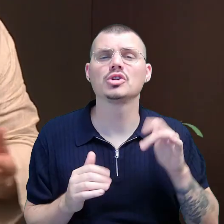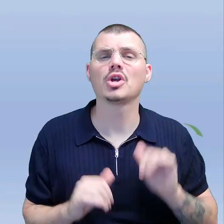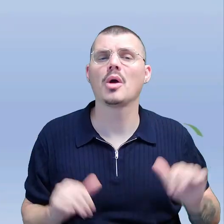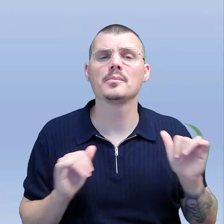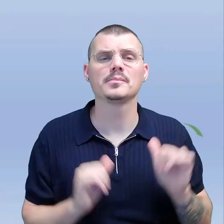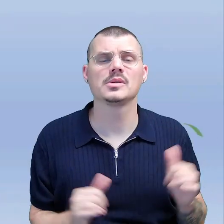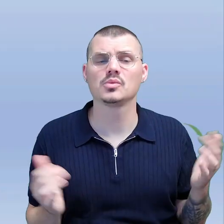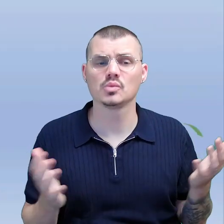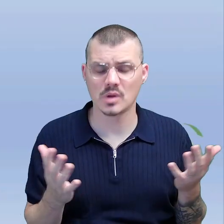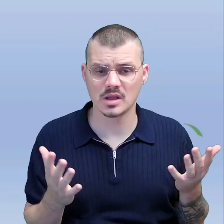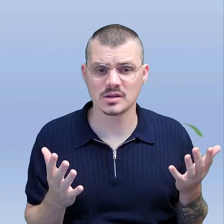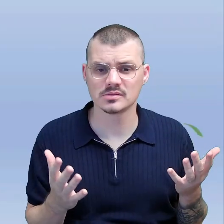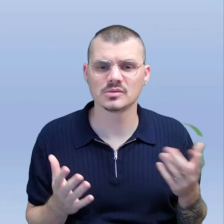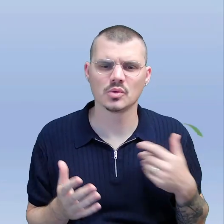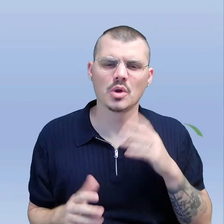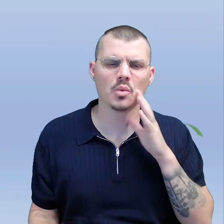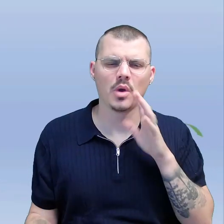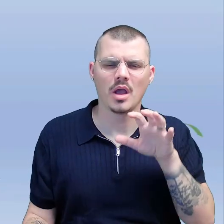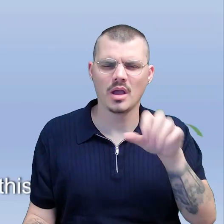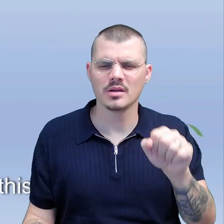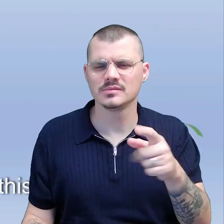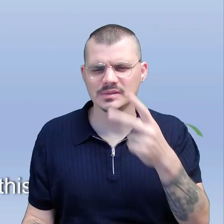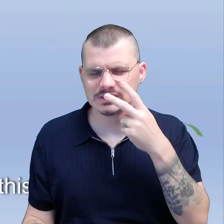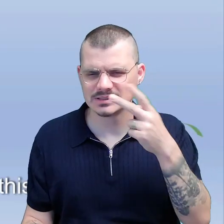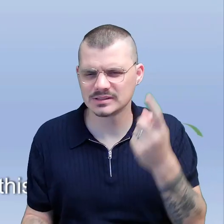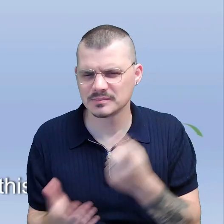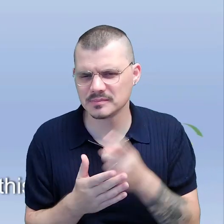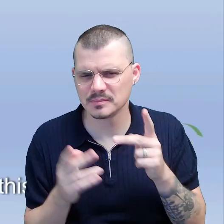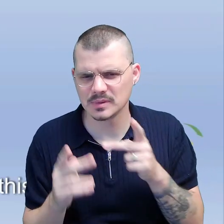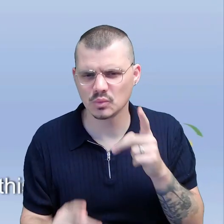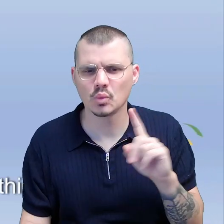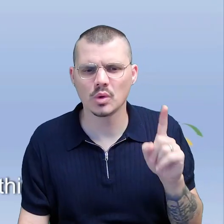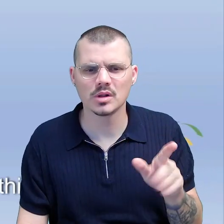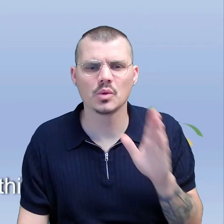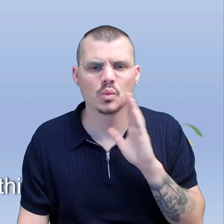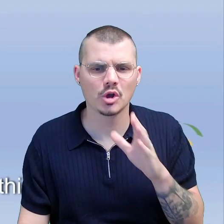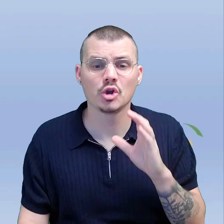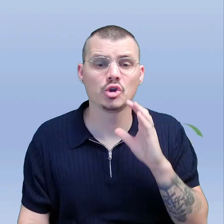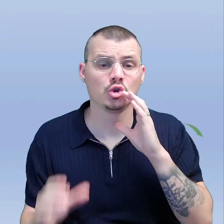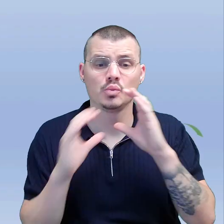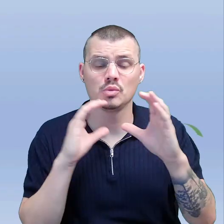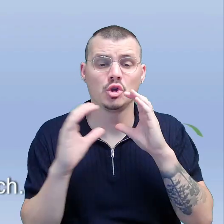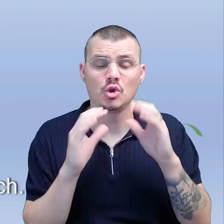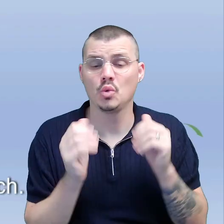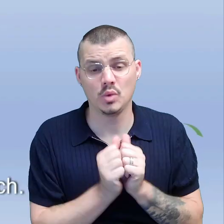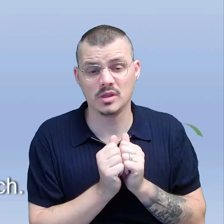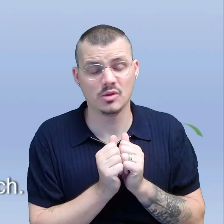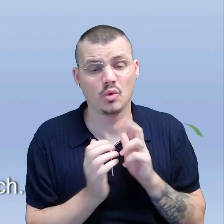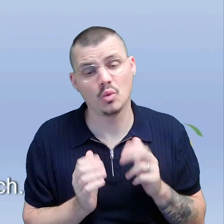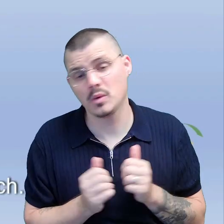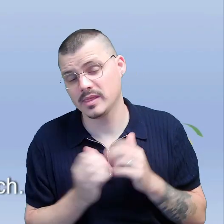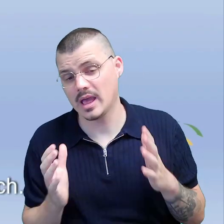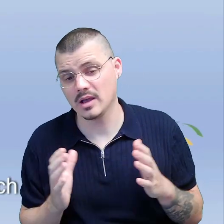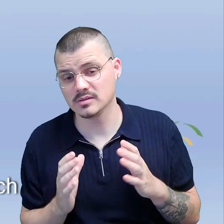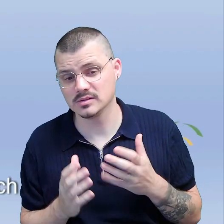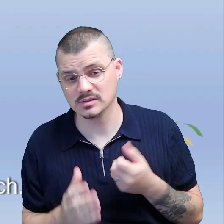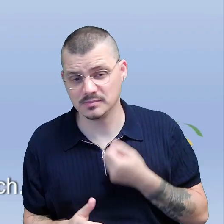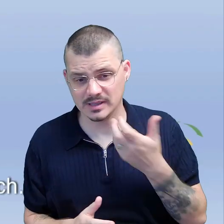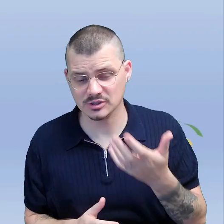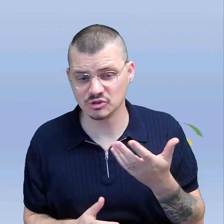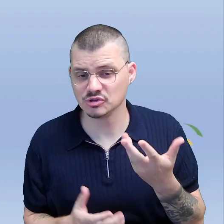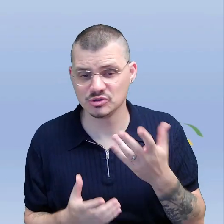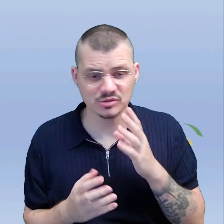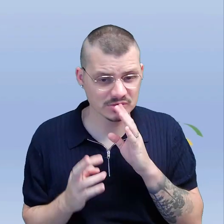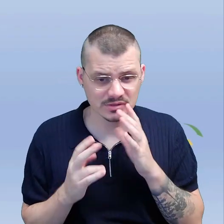The most common thing, of course, we've all seen people do this who communicate with or without